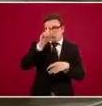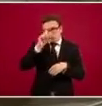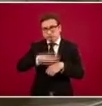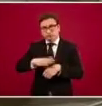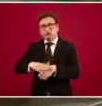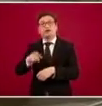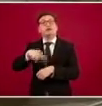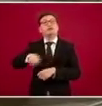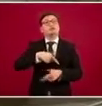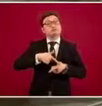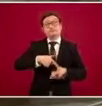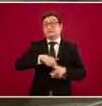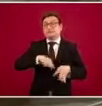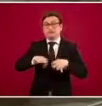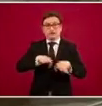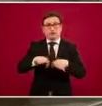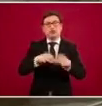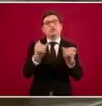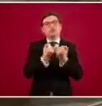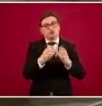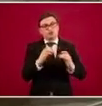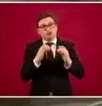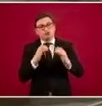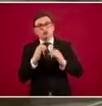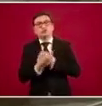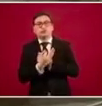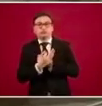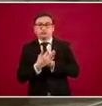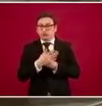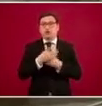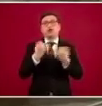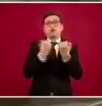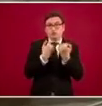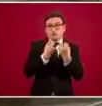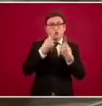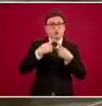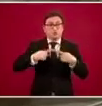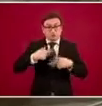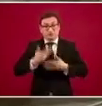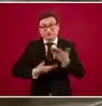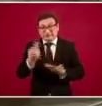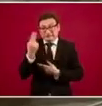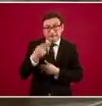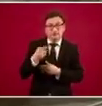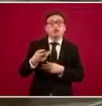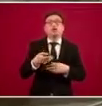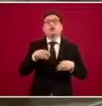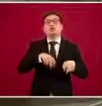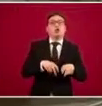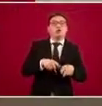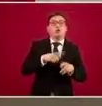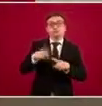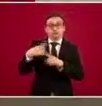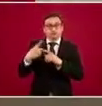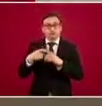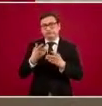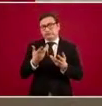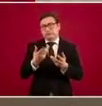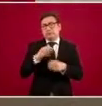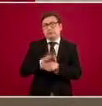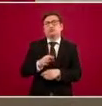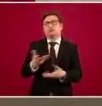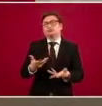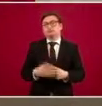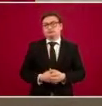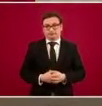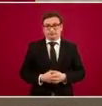taxis. What are some recommendations for them that cannot stop working? How can they better protect